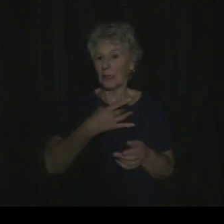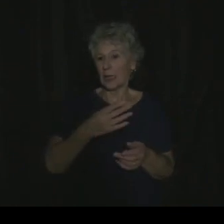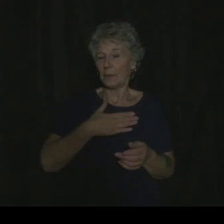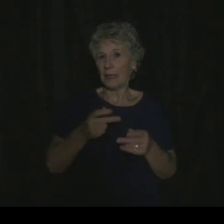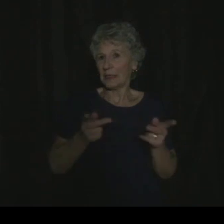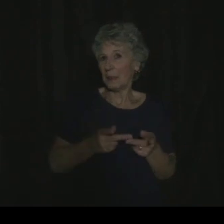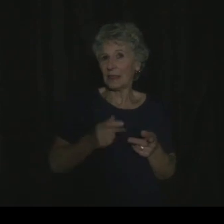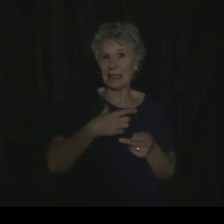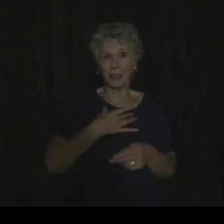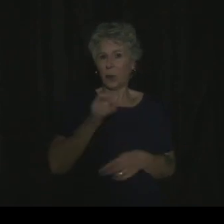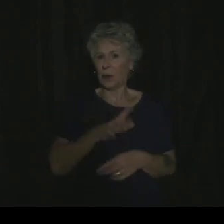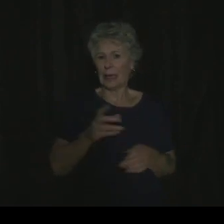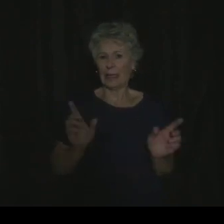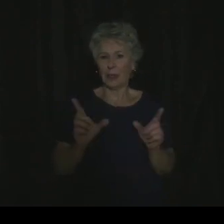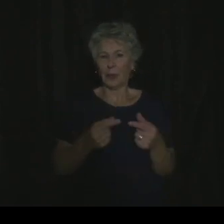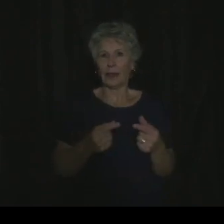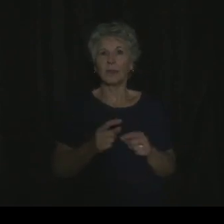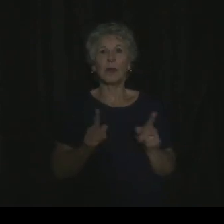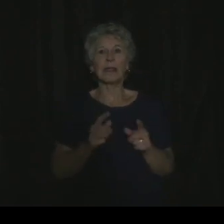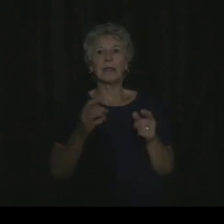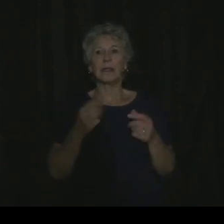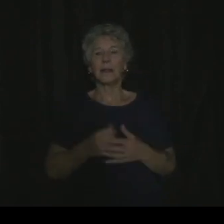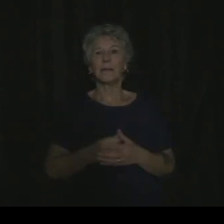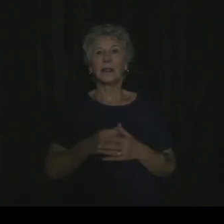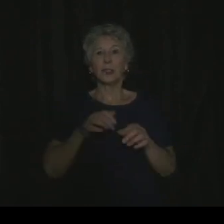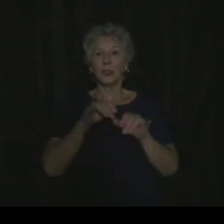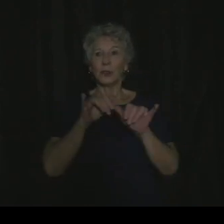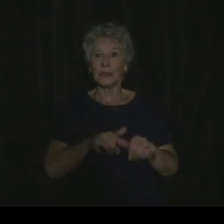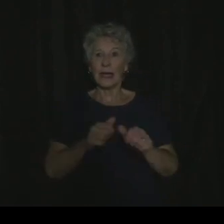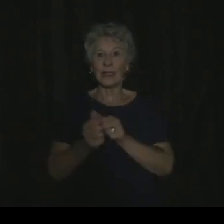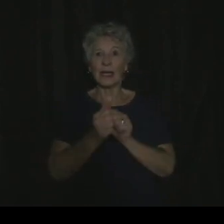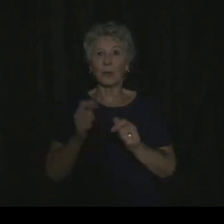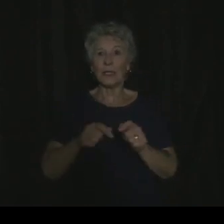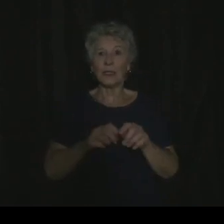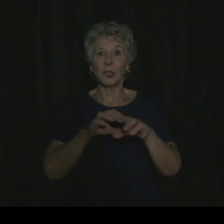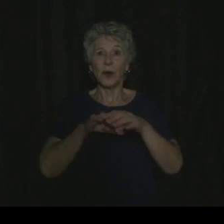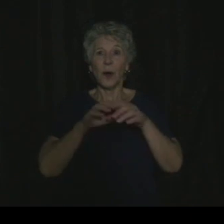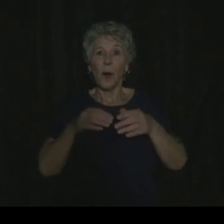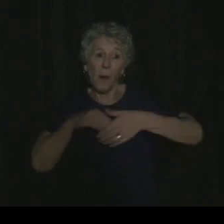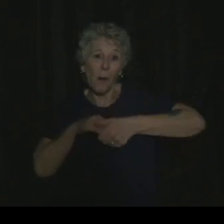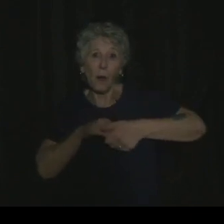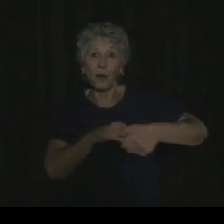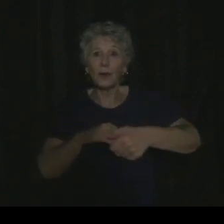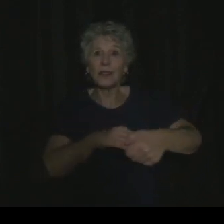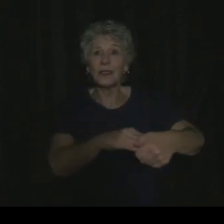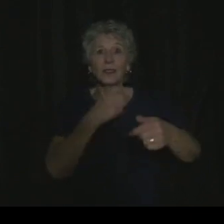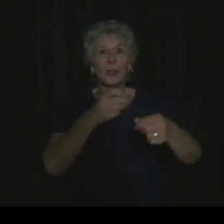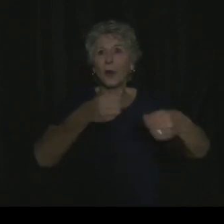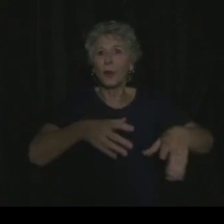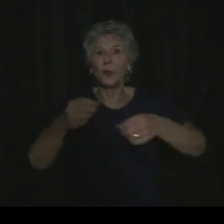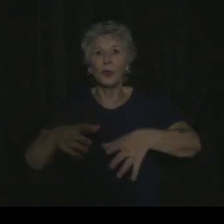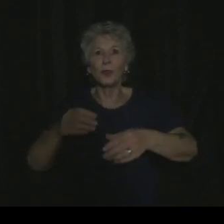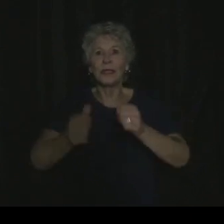But now I'm forced to, in order to stay together, you know, hold on to each other like kindergartners, you know. And we only managed to